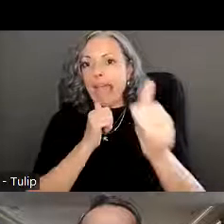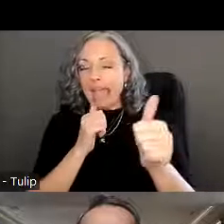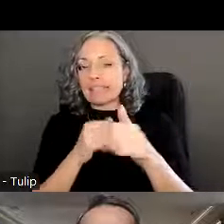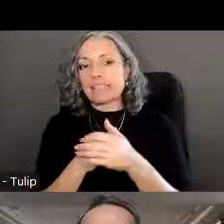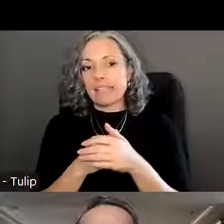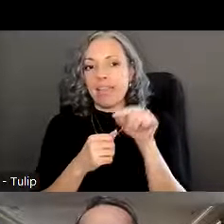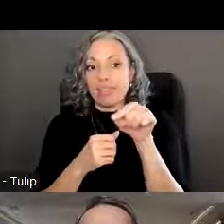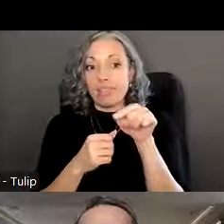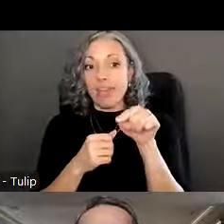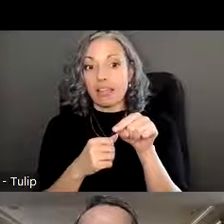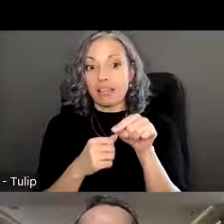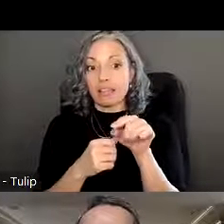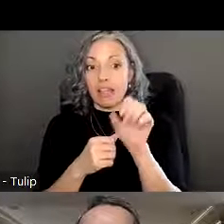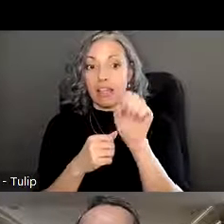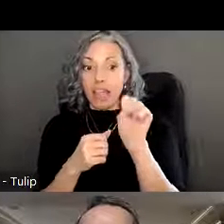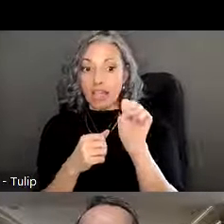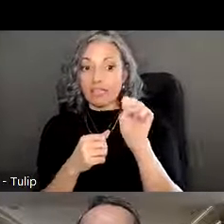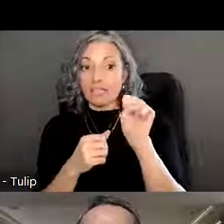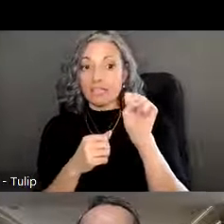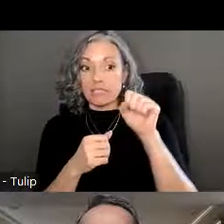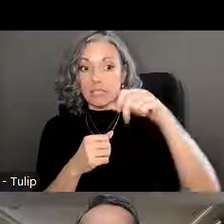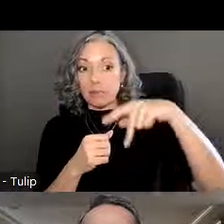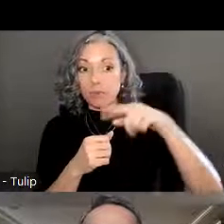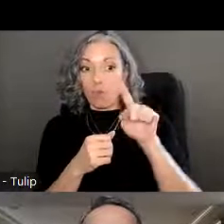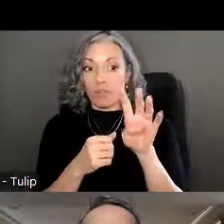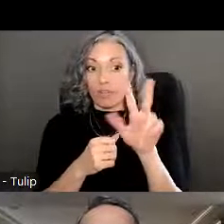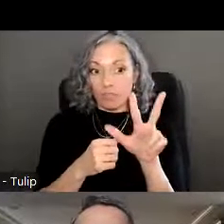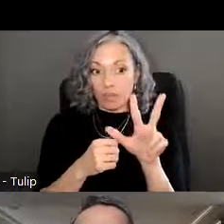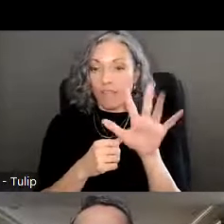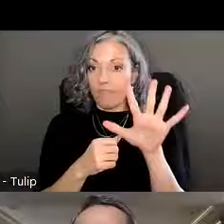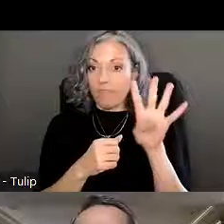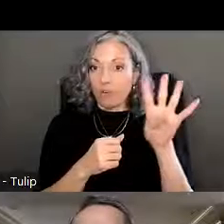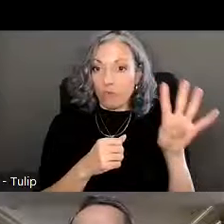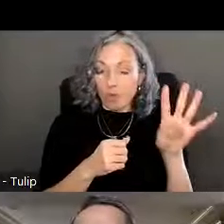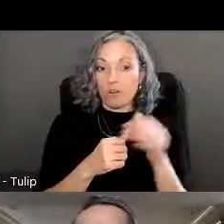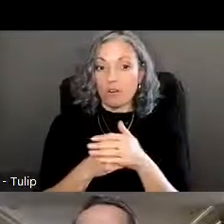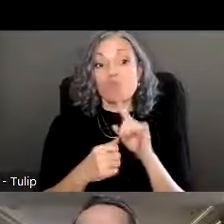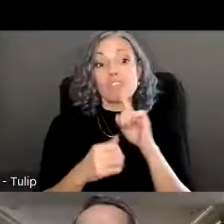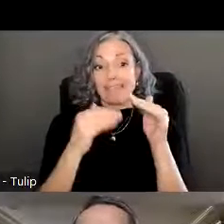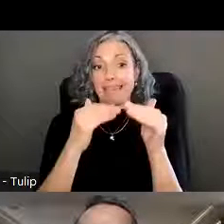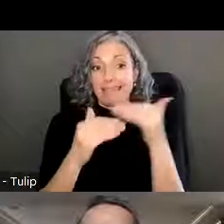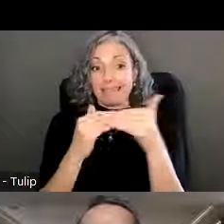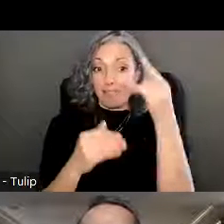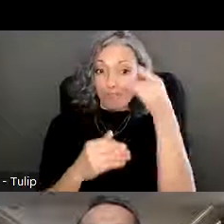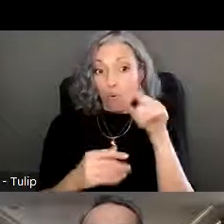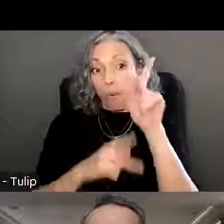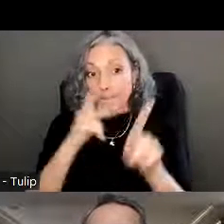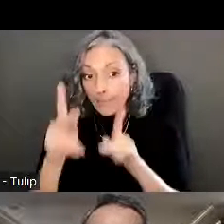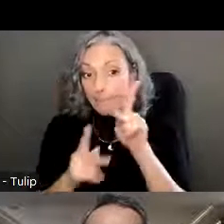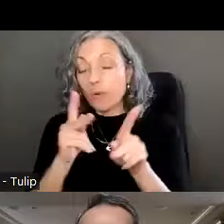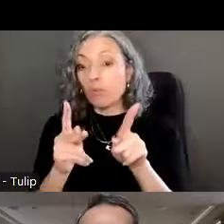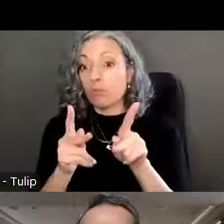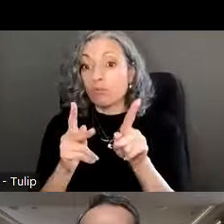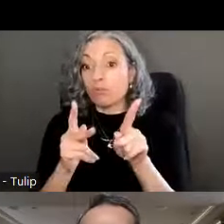the SB 143 and 544, makes it really easier for people to, and that's